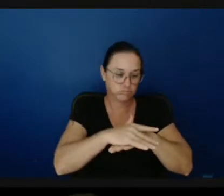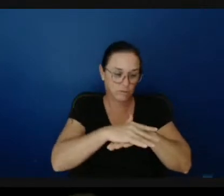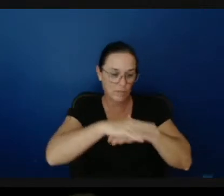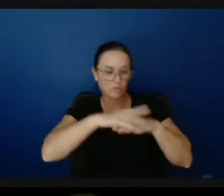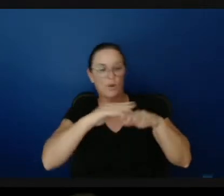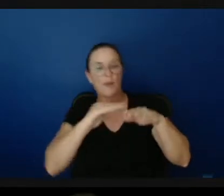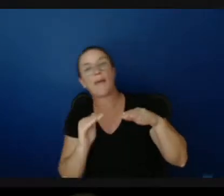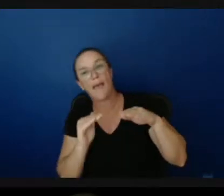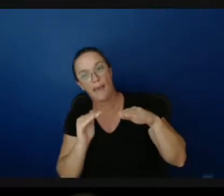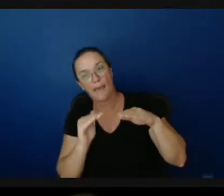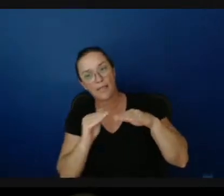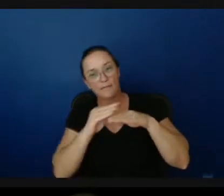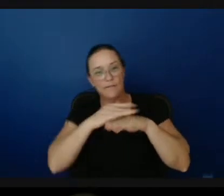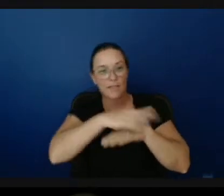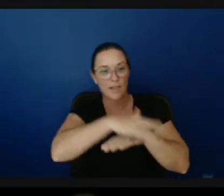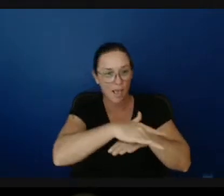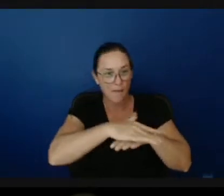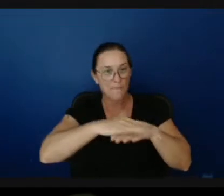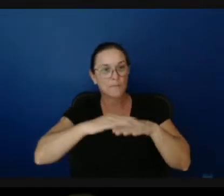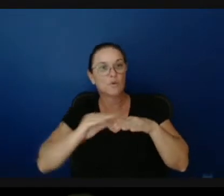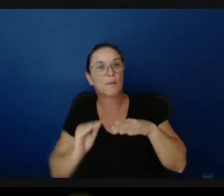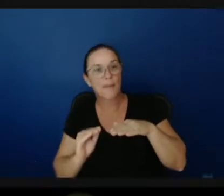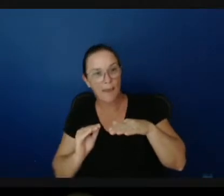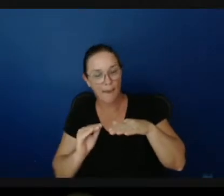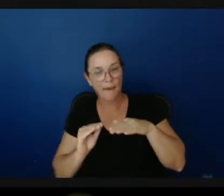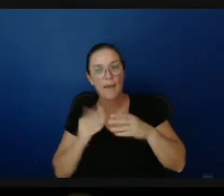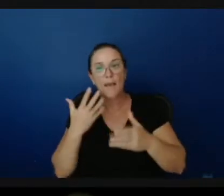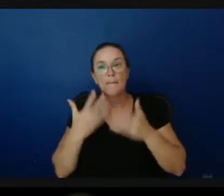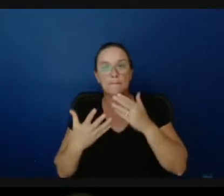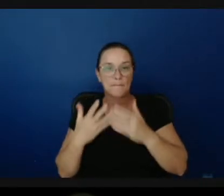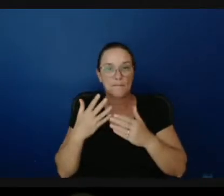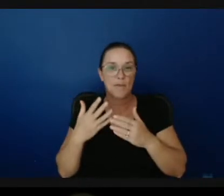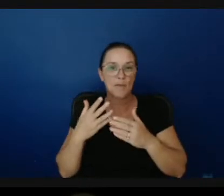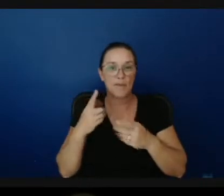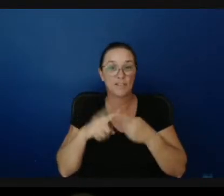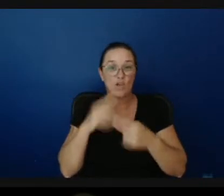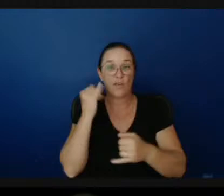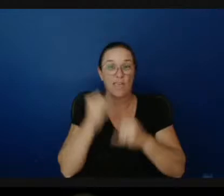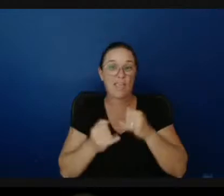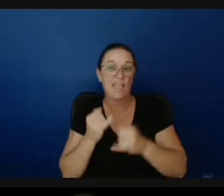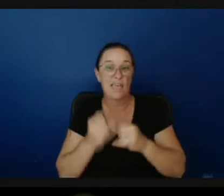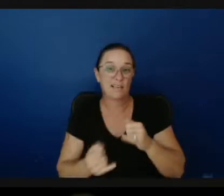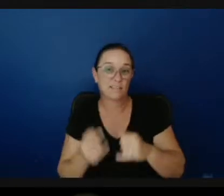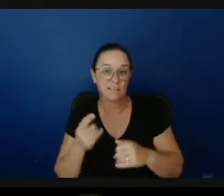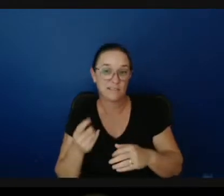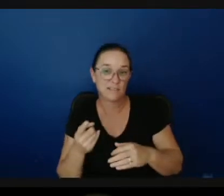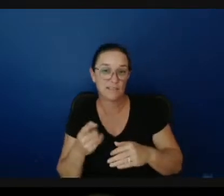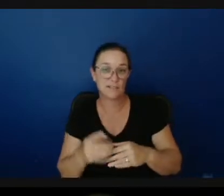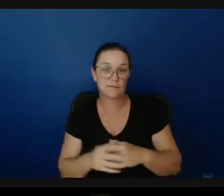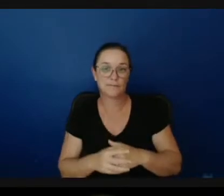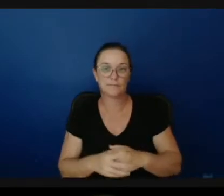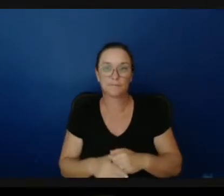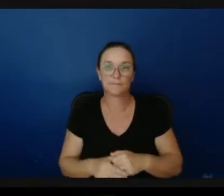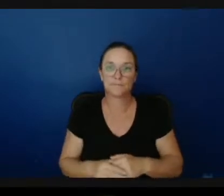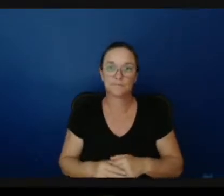back, then filling it up and draining back until maybe this very last phase right in here, as far as I can tell from this fairly quick